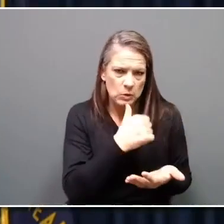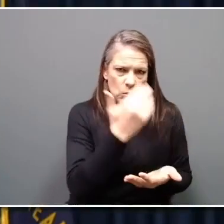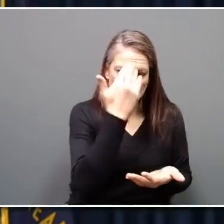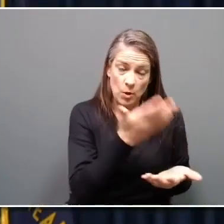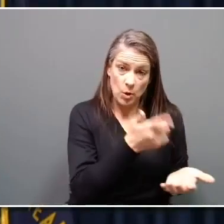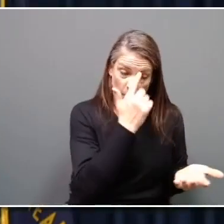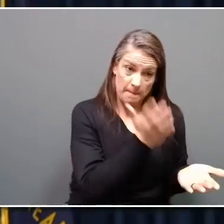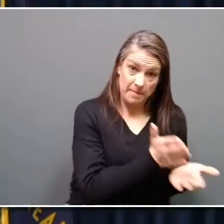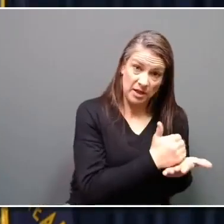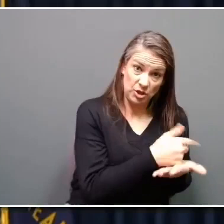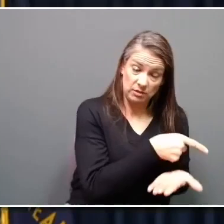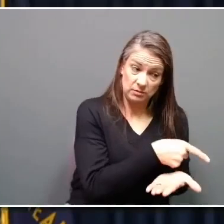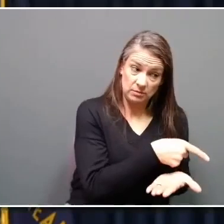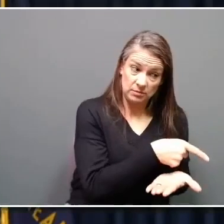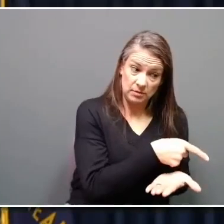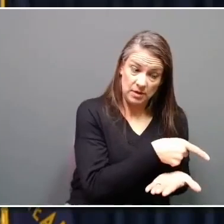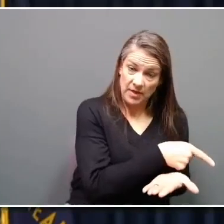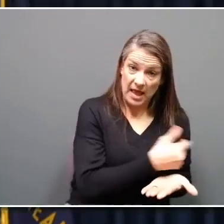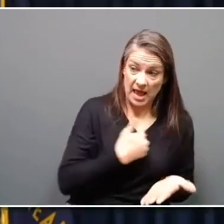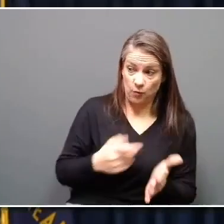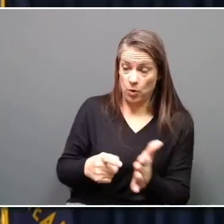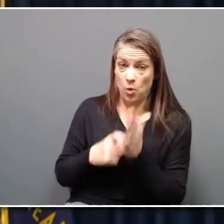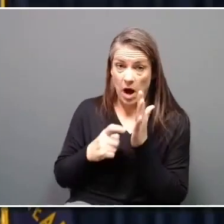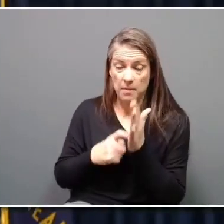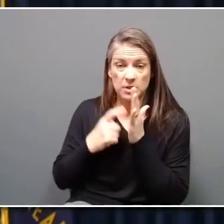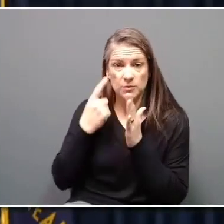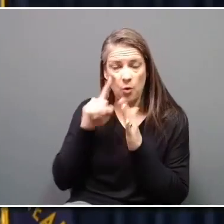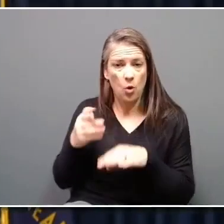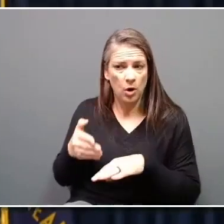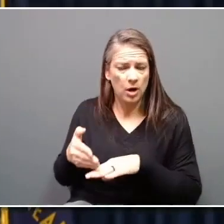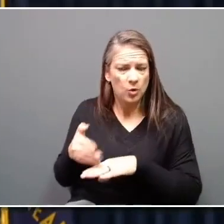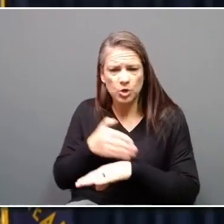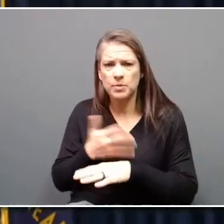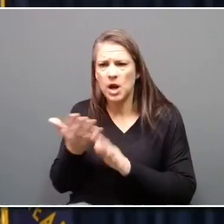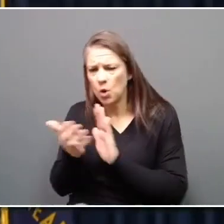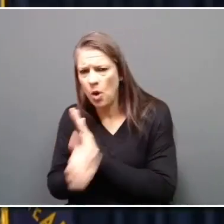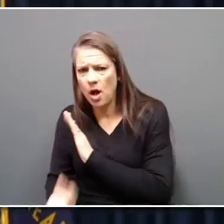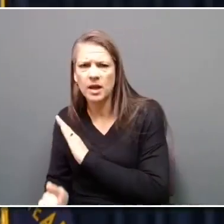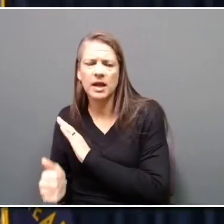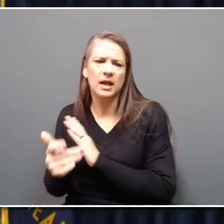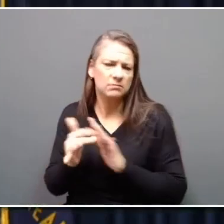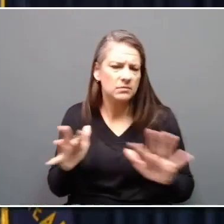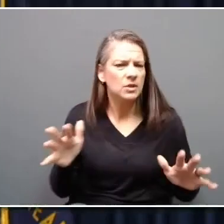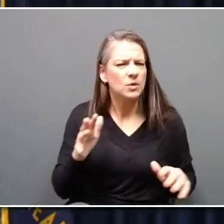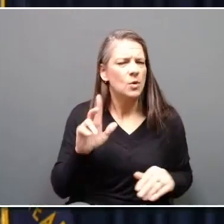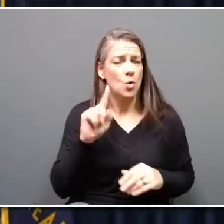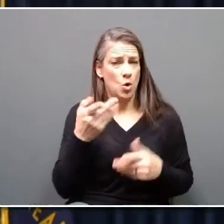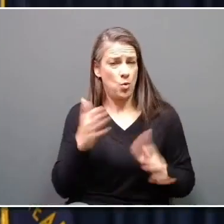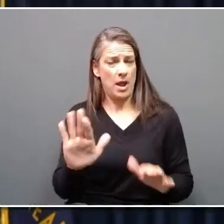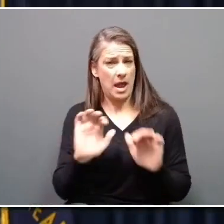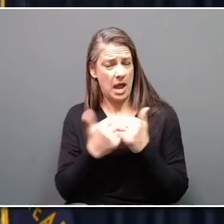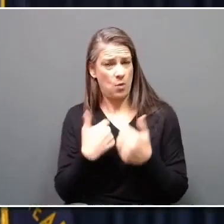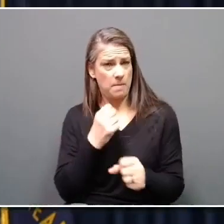aren't requirements on enrichment and quality that's going into it. So the only way we make a real